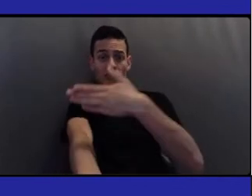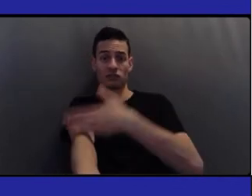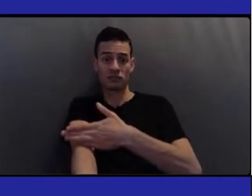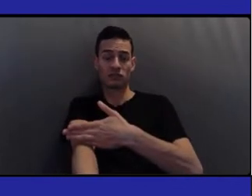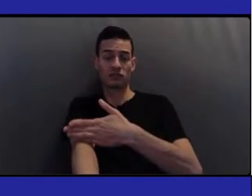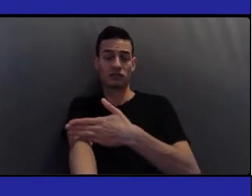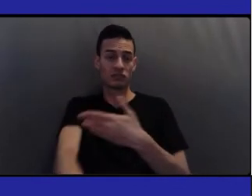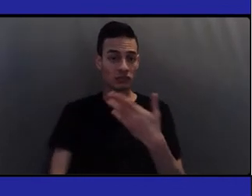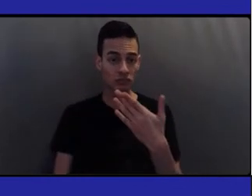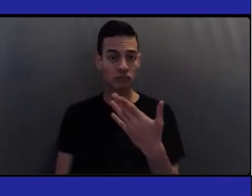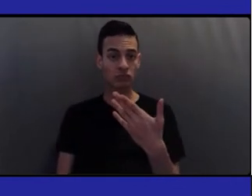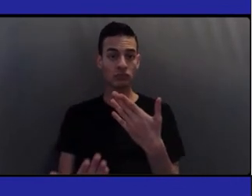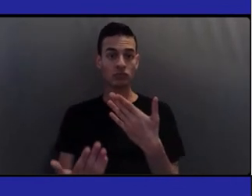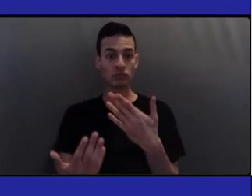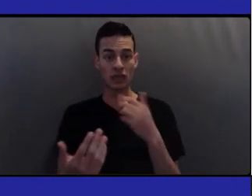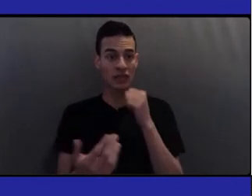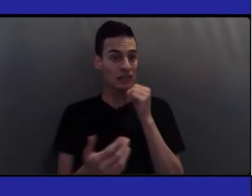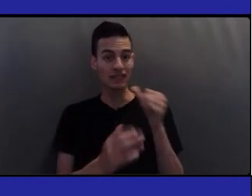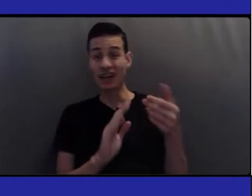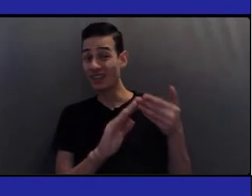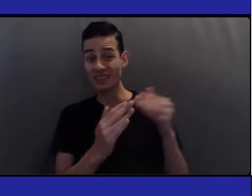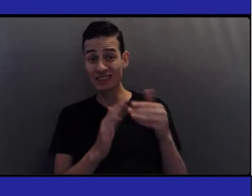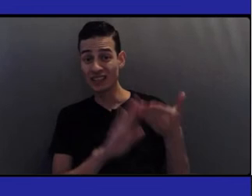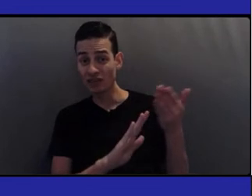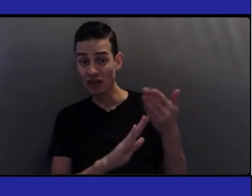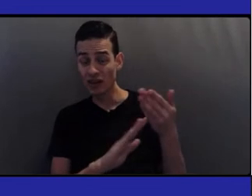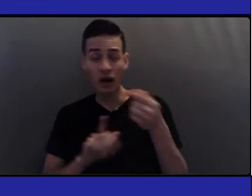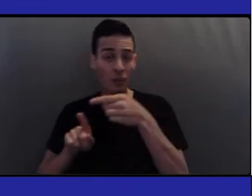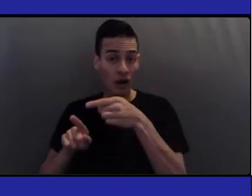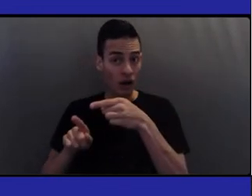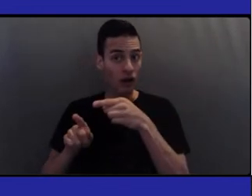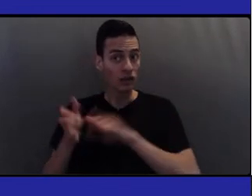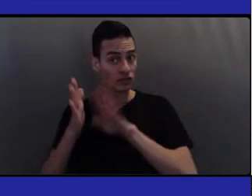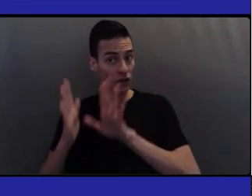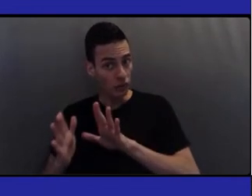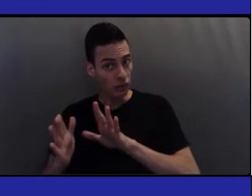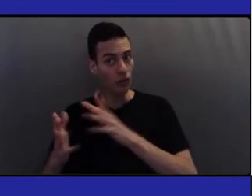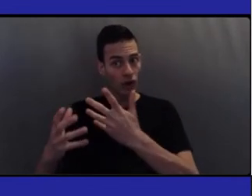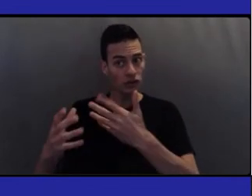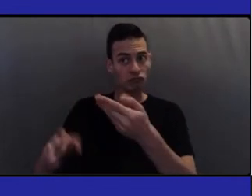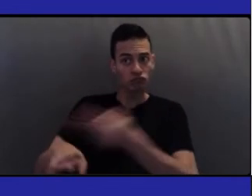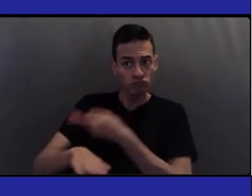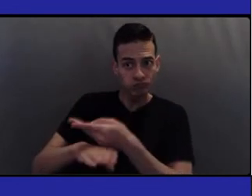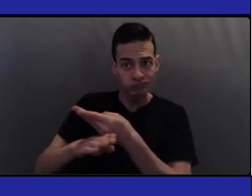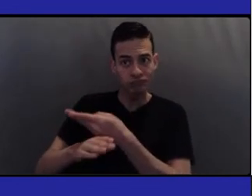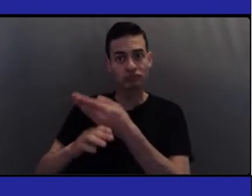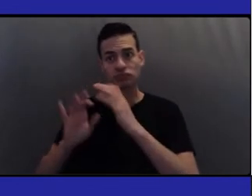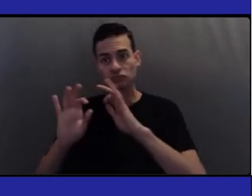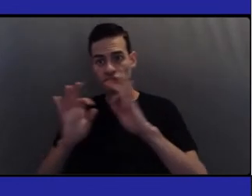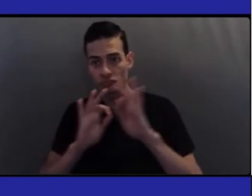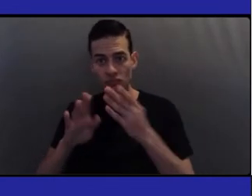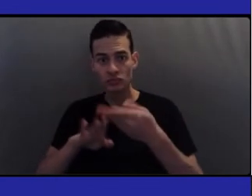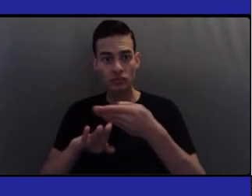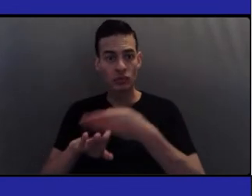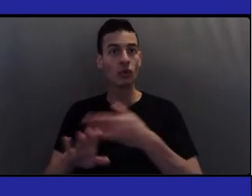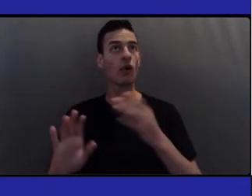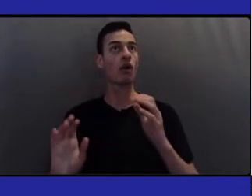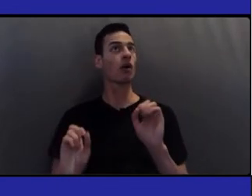repairs, to improve the entire complex, including our space. And they asked